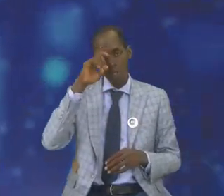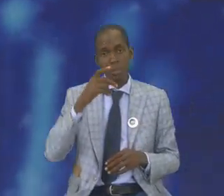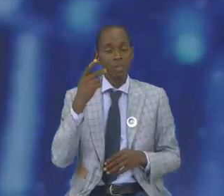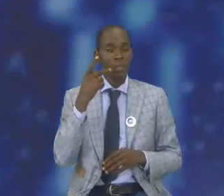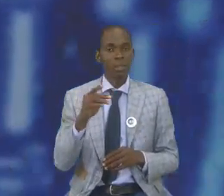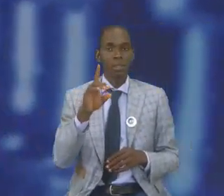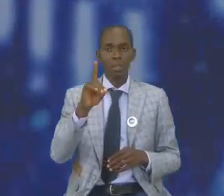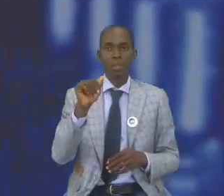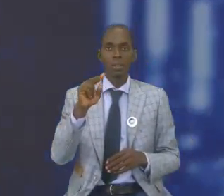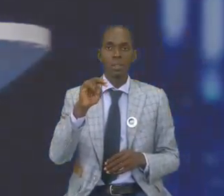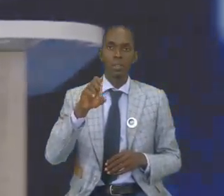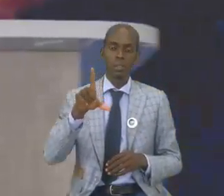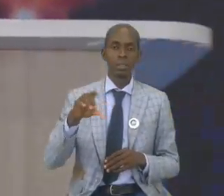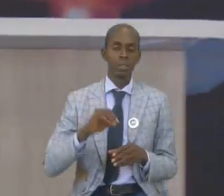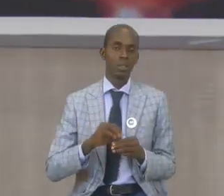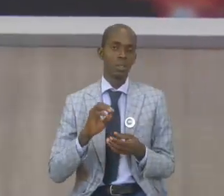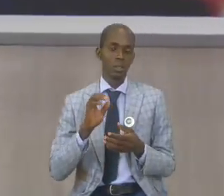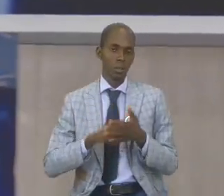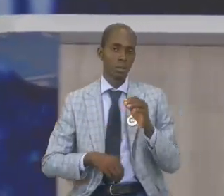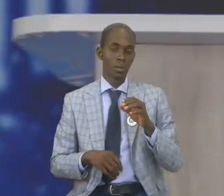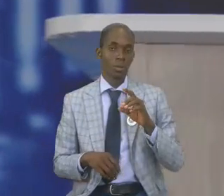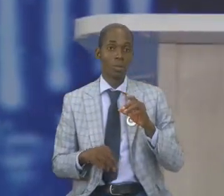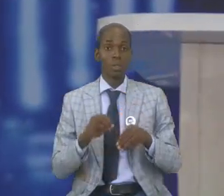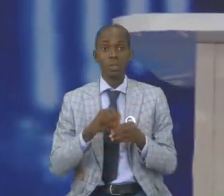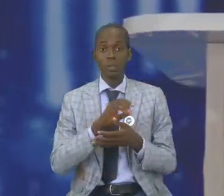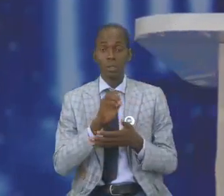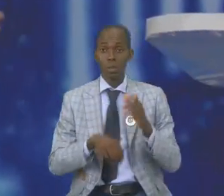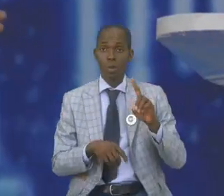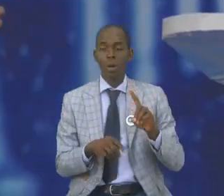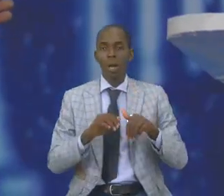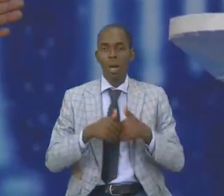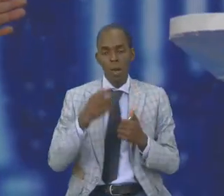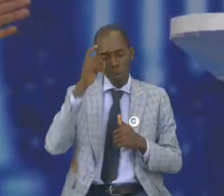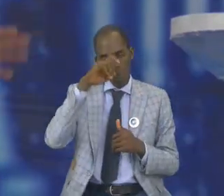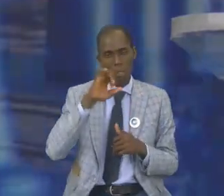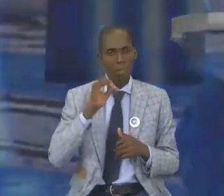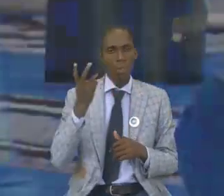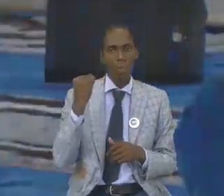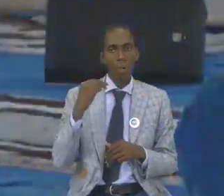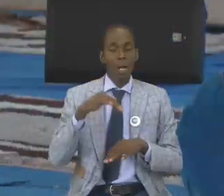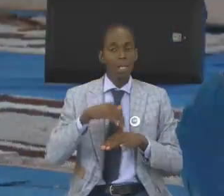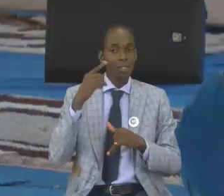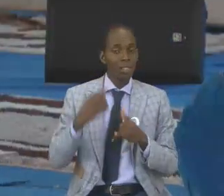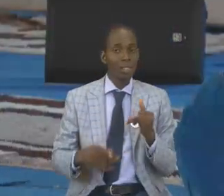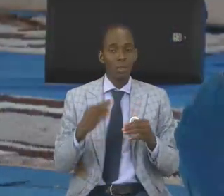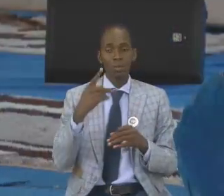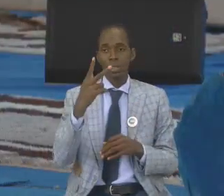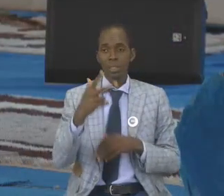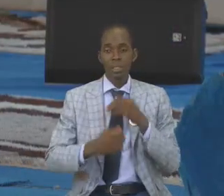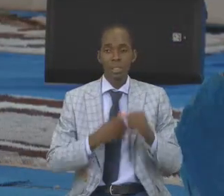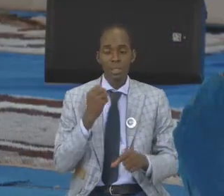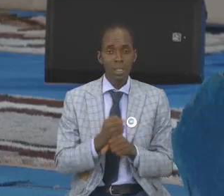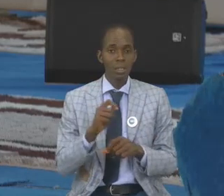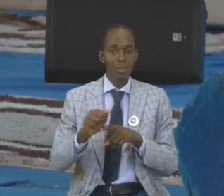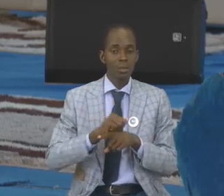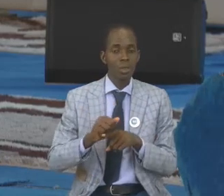Daniel in chapter 1, how wise was he? And then at the end of the 3 years training, 10